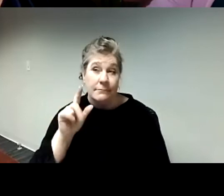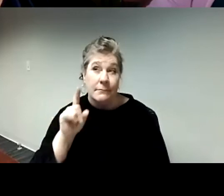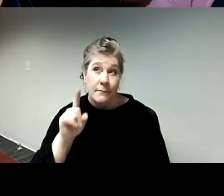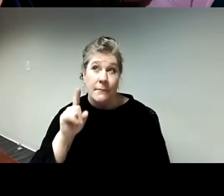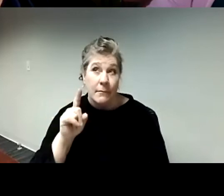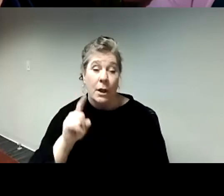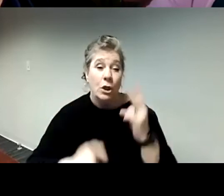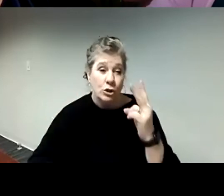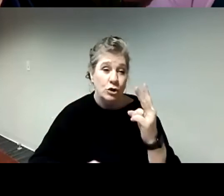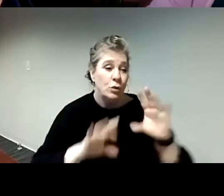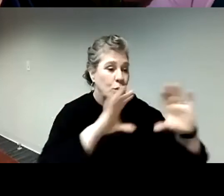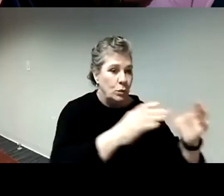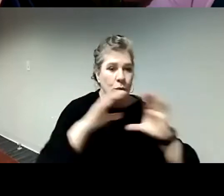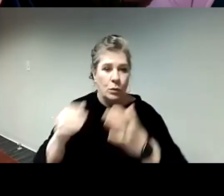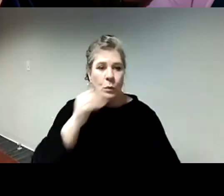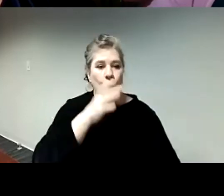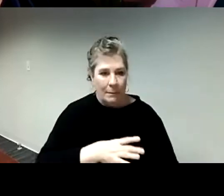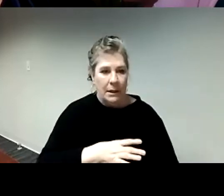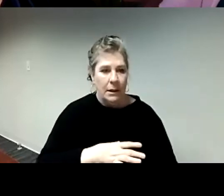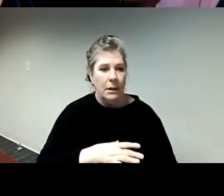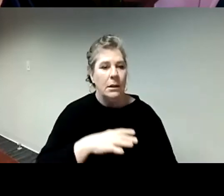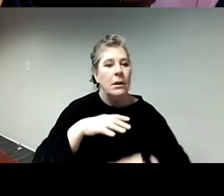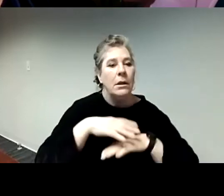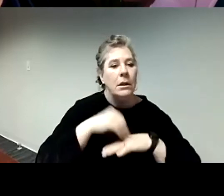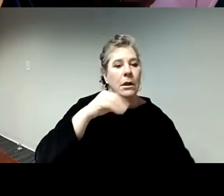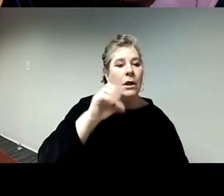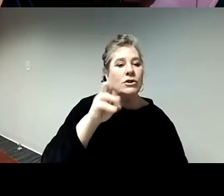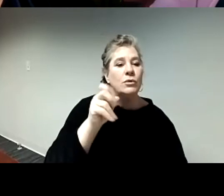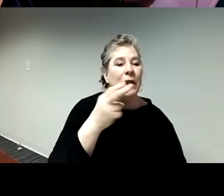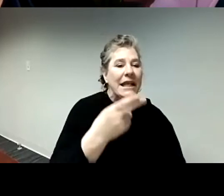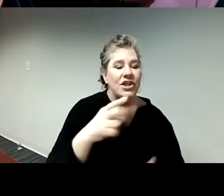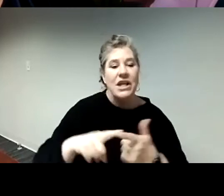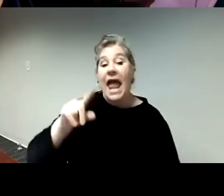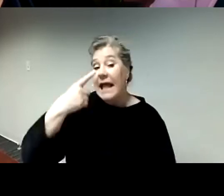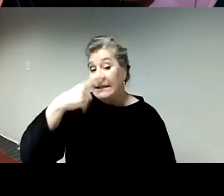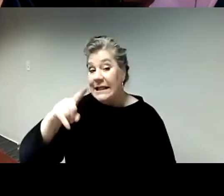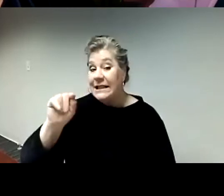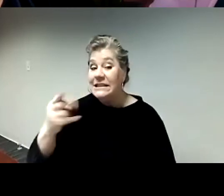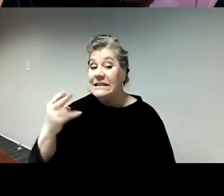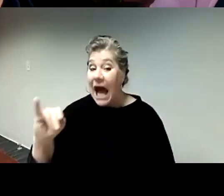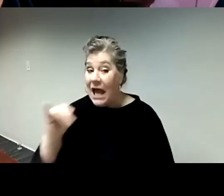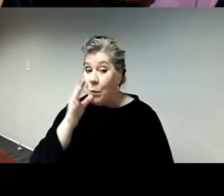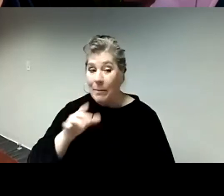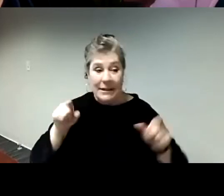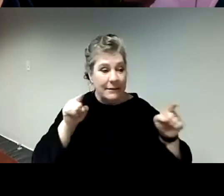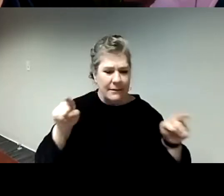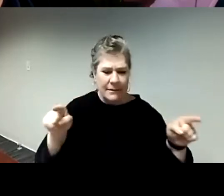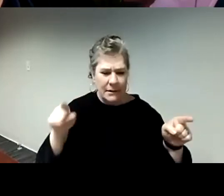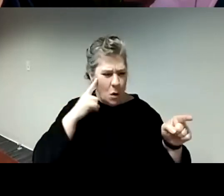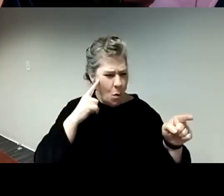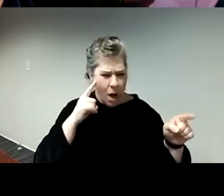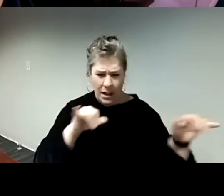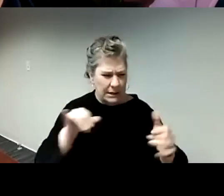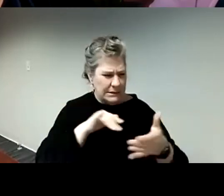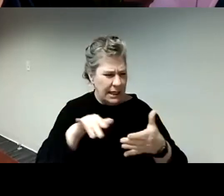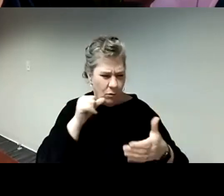with two different groups of women, Swedish women and Thai women. And I don't even remember why they were doing the study,